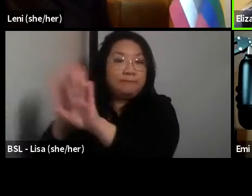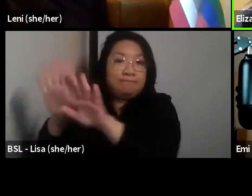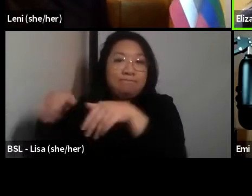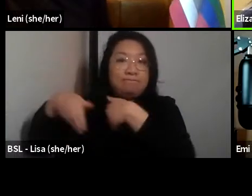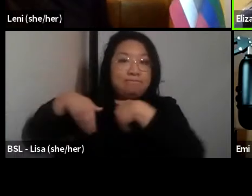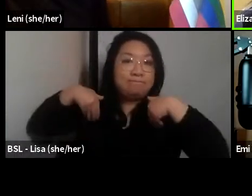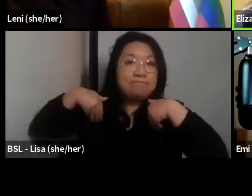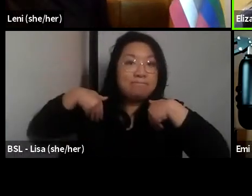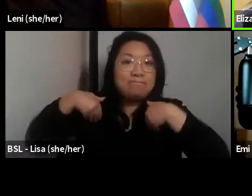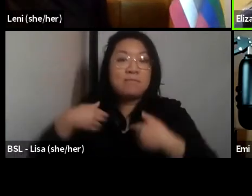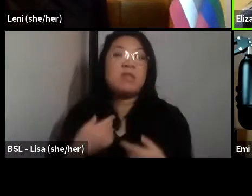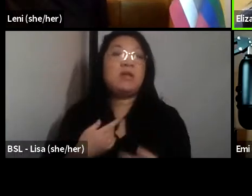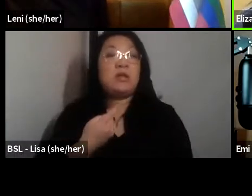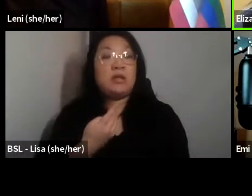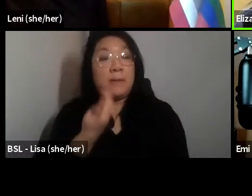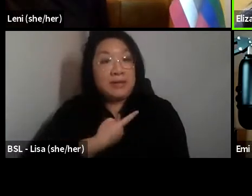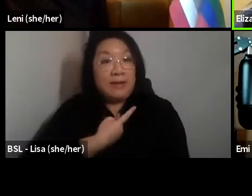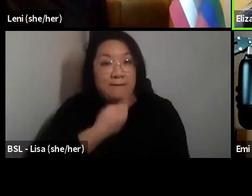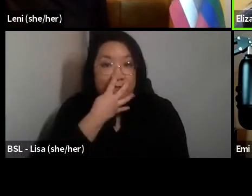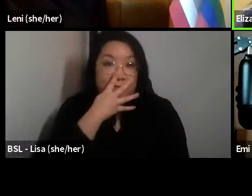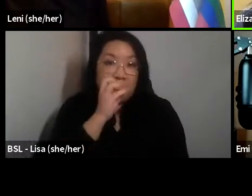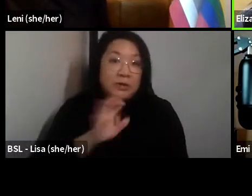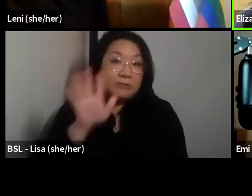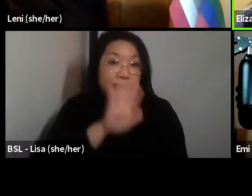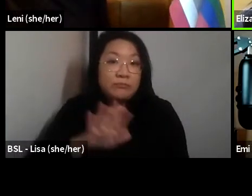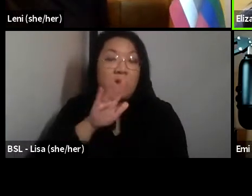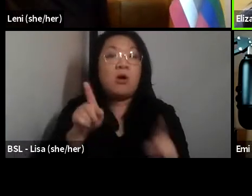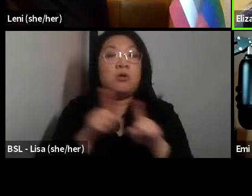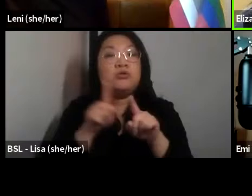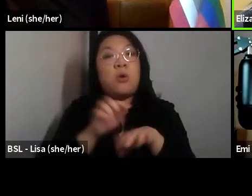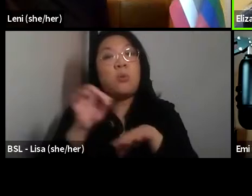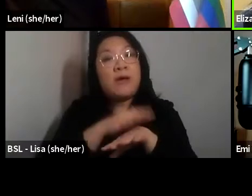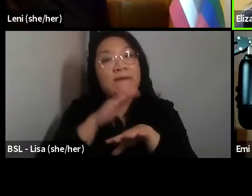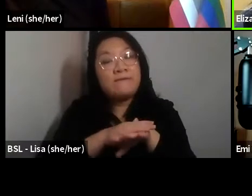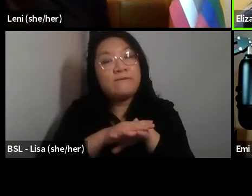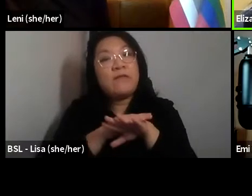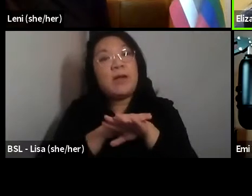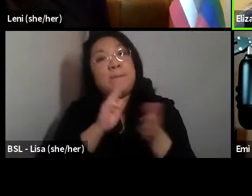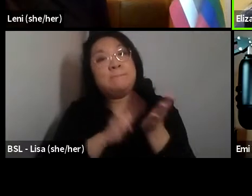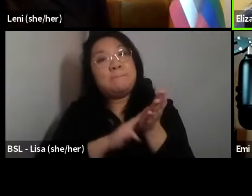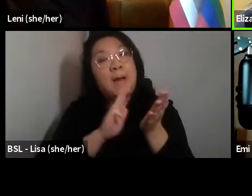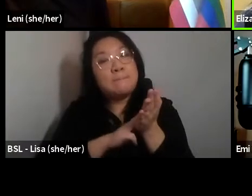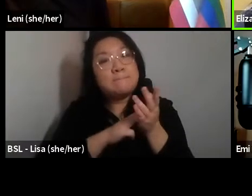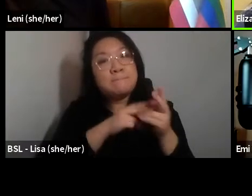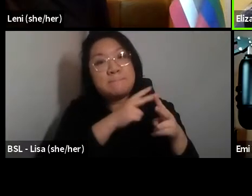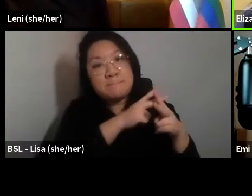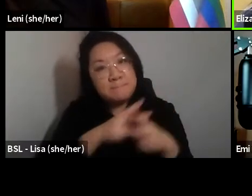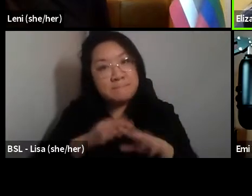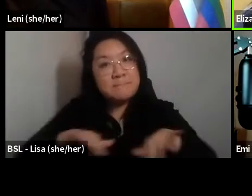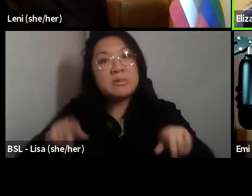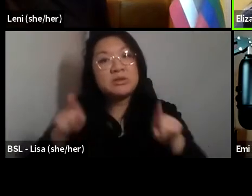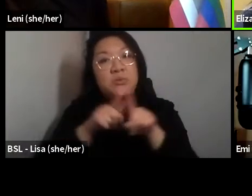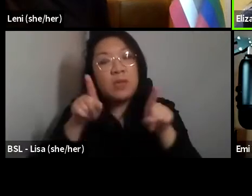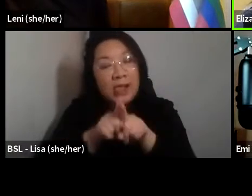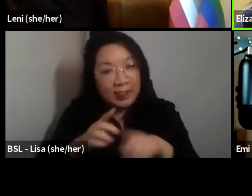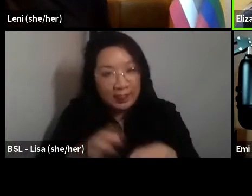And yeah, I'm in my 40s. I'm also a wife and a mother, and I was a wife and mother before I identified.